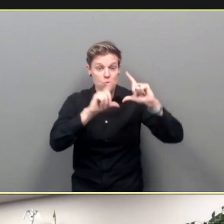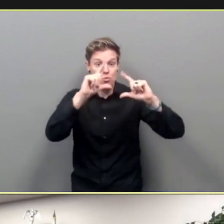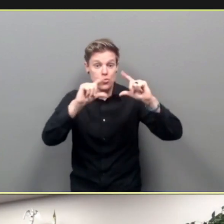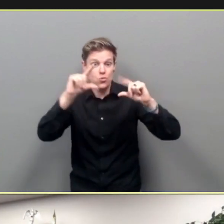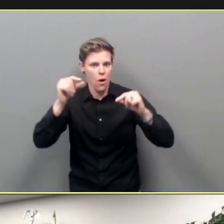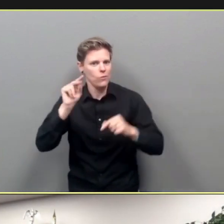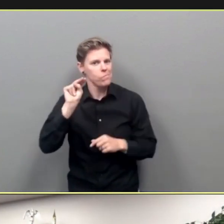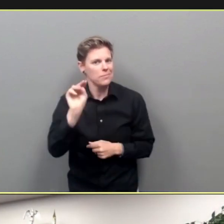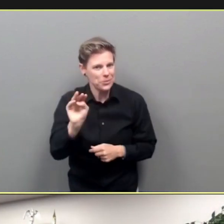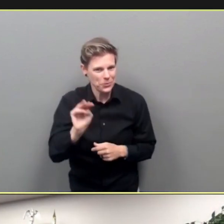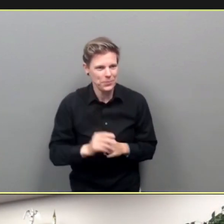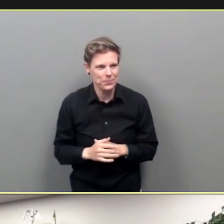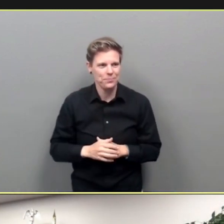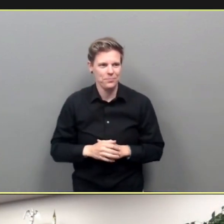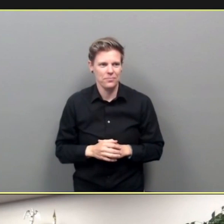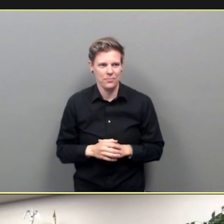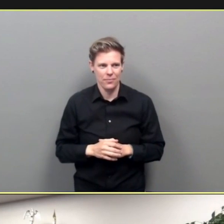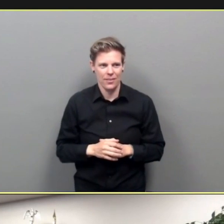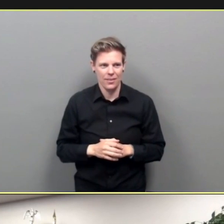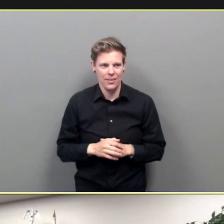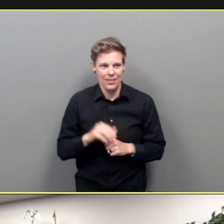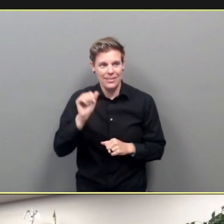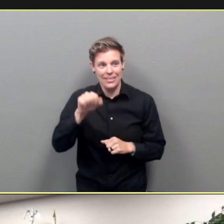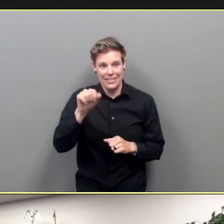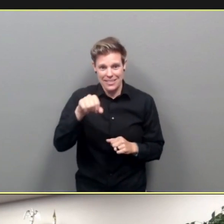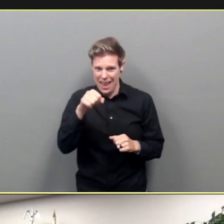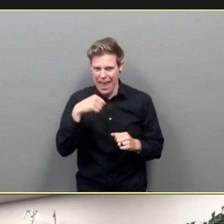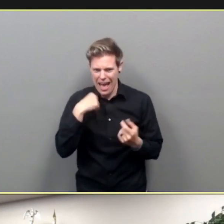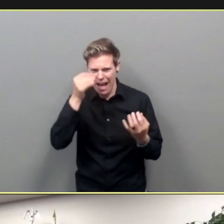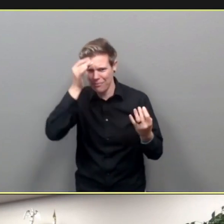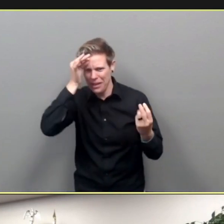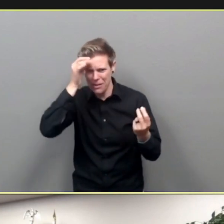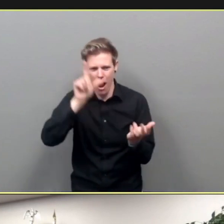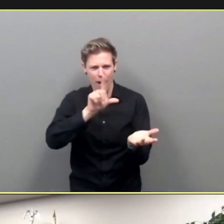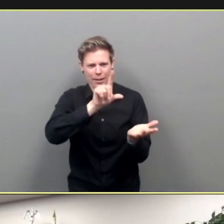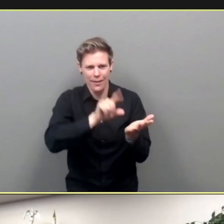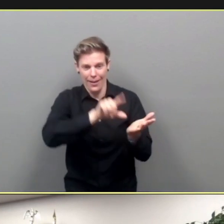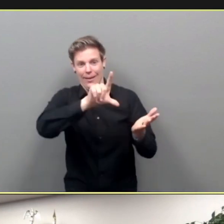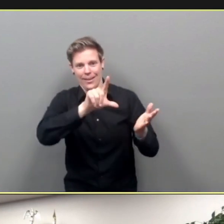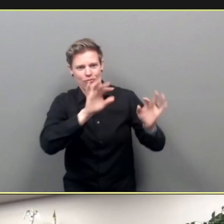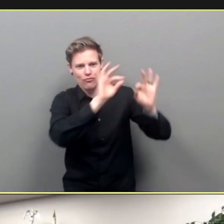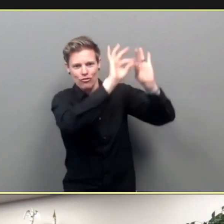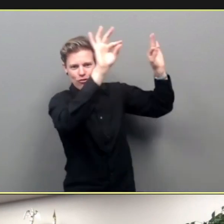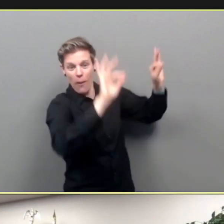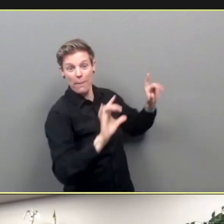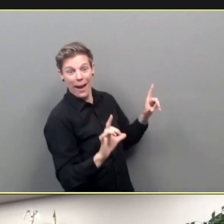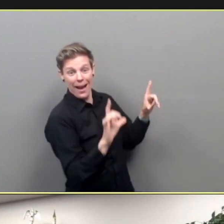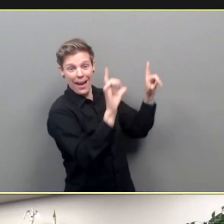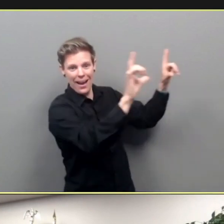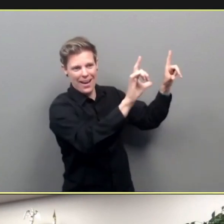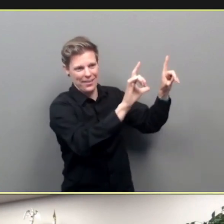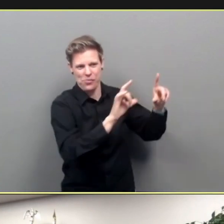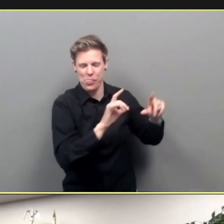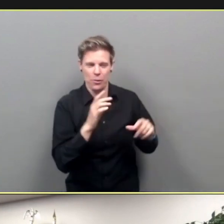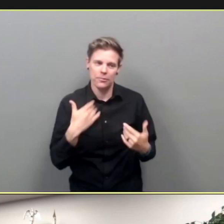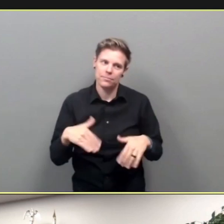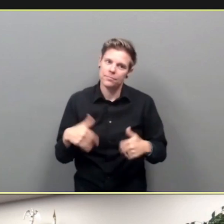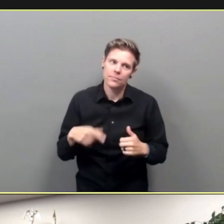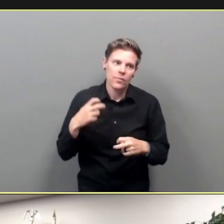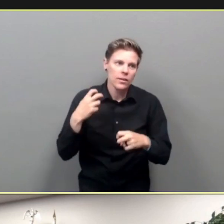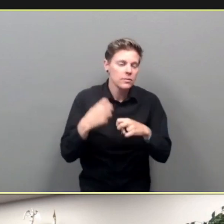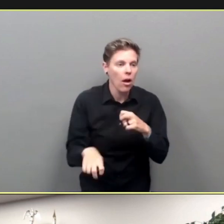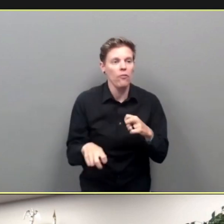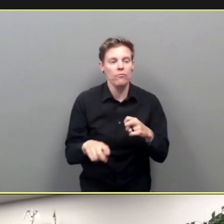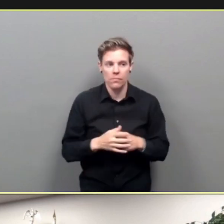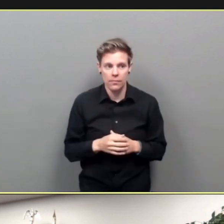but might want to wait till the end of the pandemic. It's tough. Just since you're a relative newcomer to these, let me